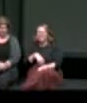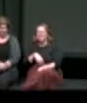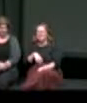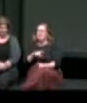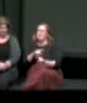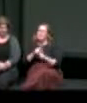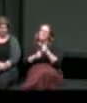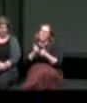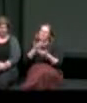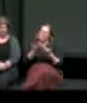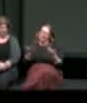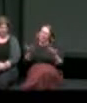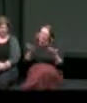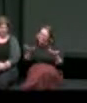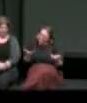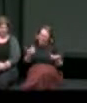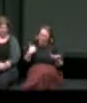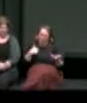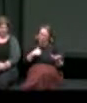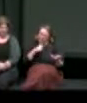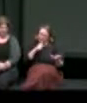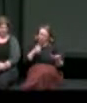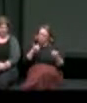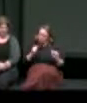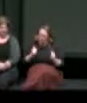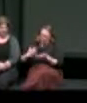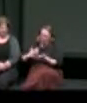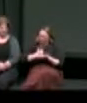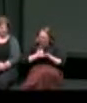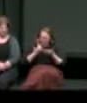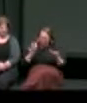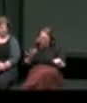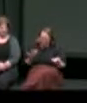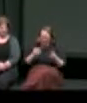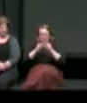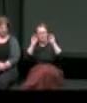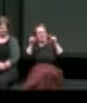not curate in our collection.